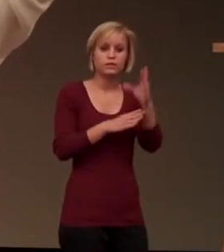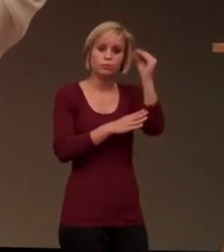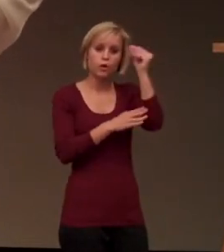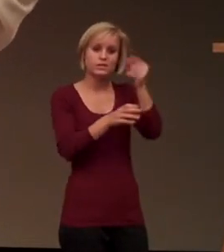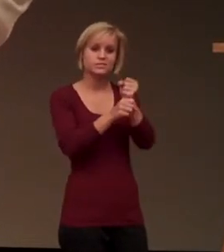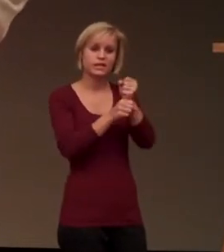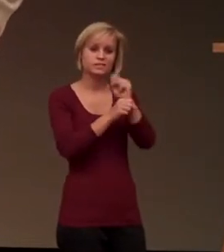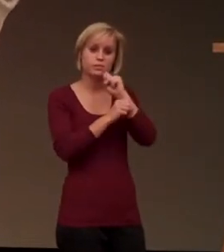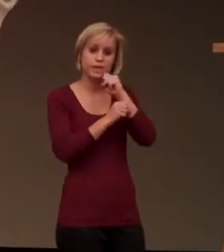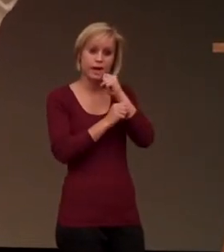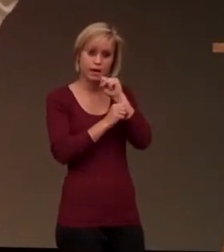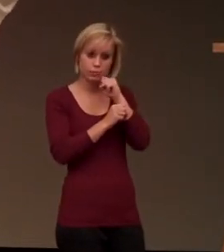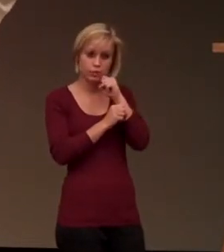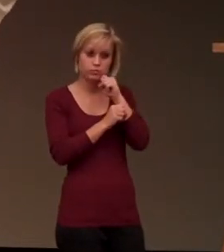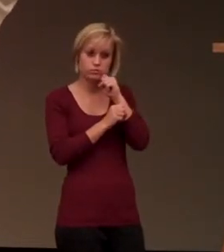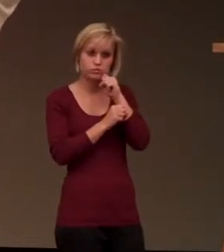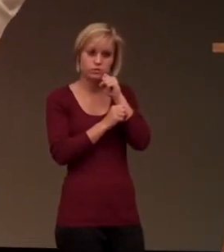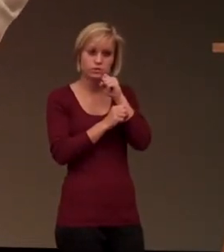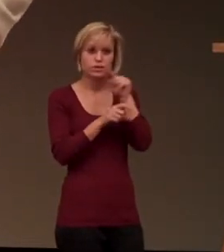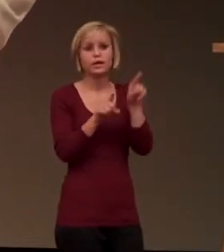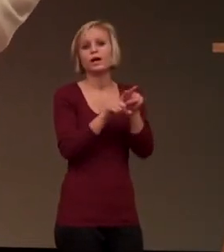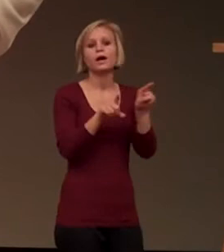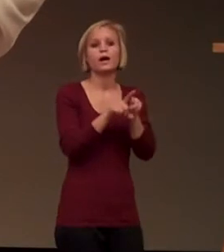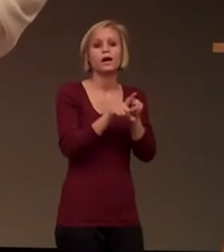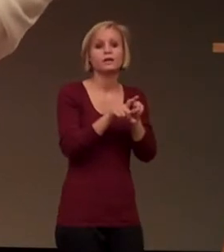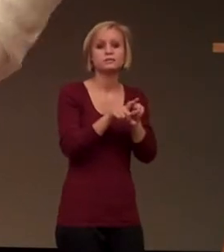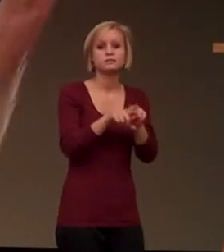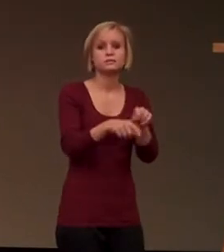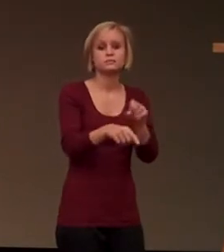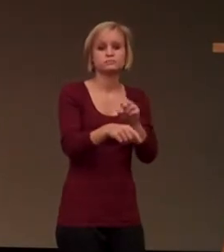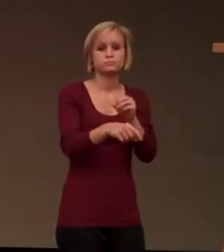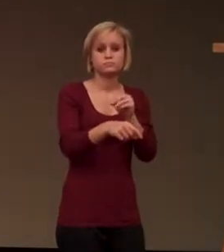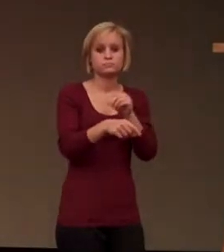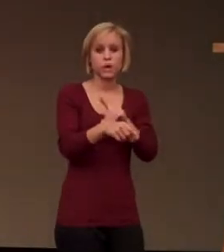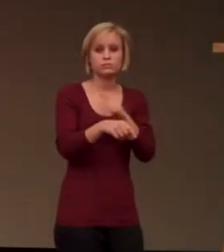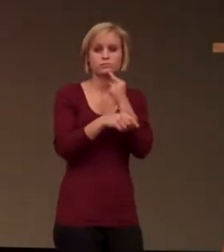because, as doctors, they used to say, apple a day